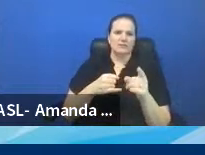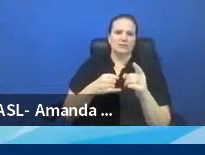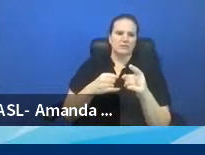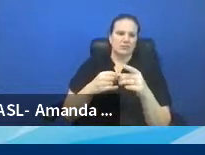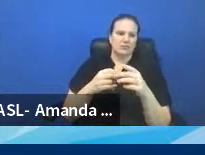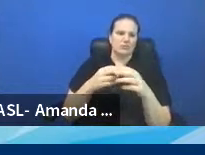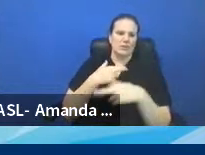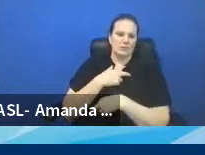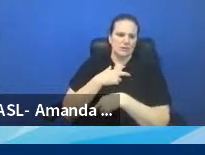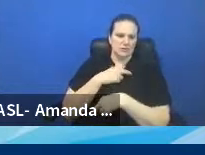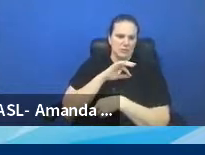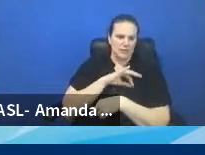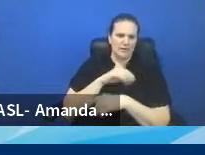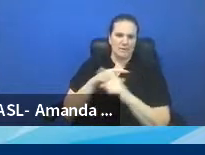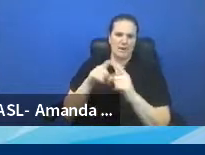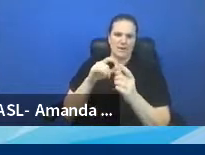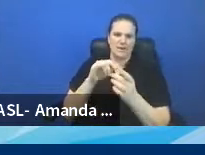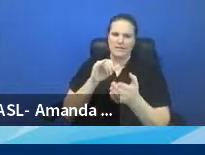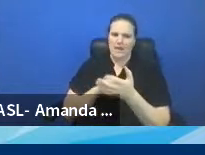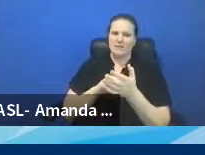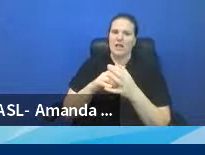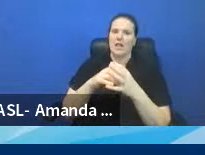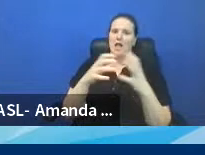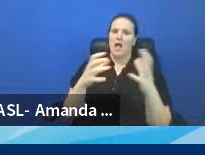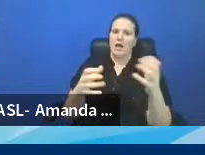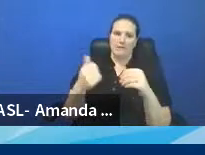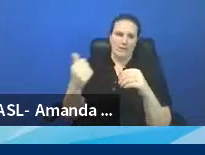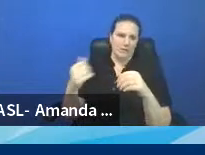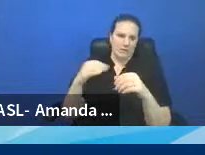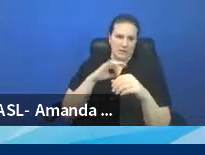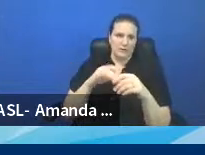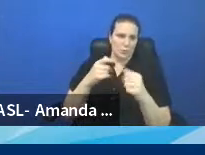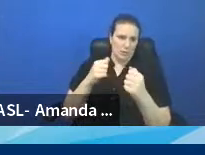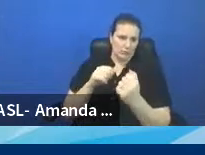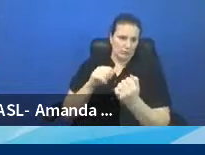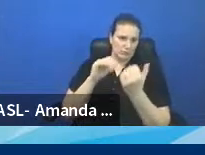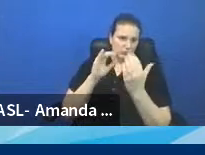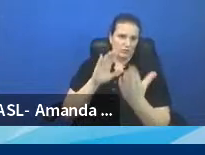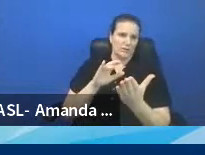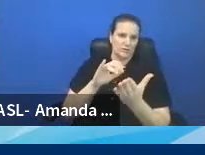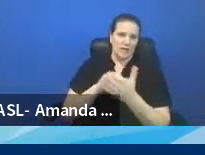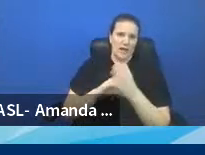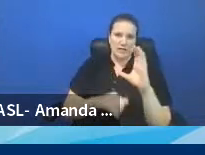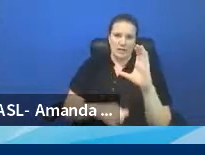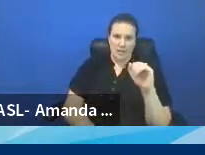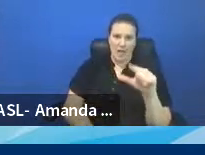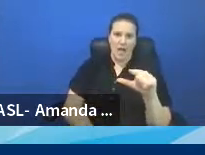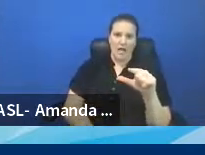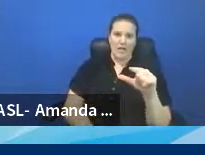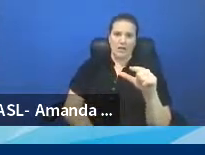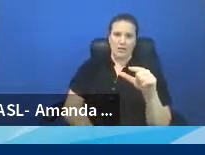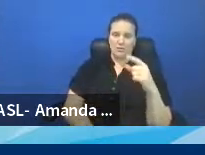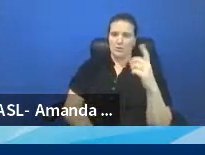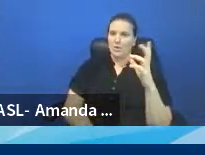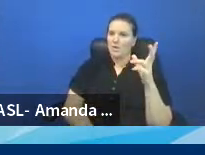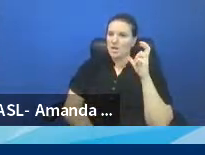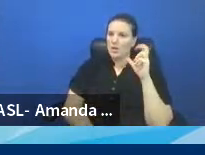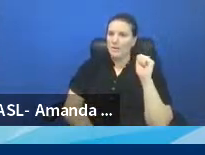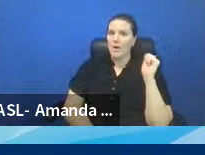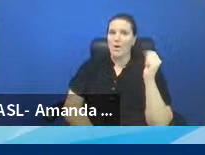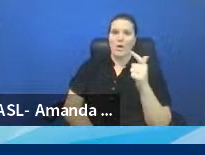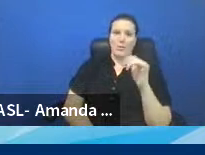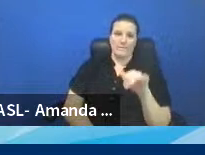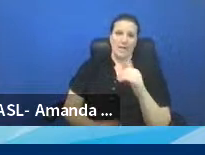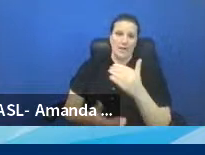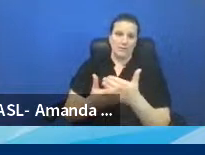benefits that you guys will be addressing. And I want to make sure that we at the CAG hear about all that stuff.